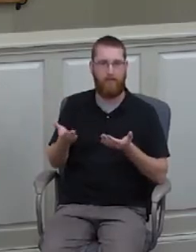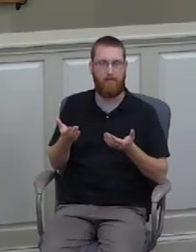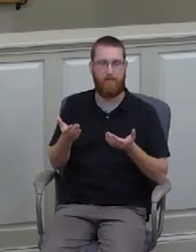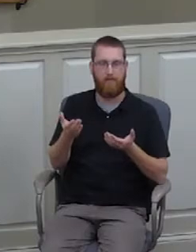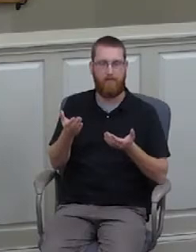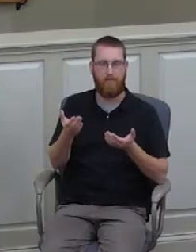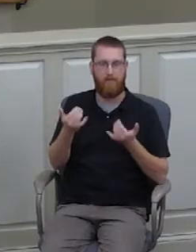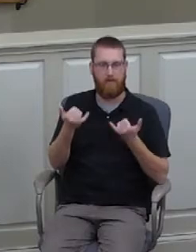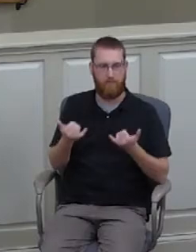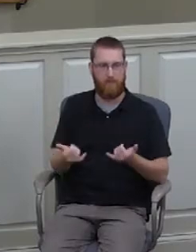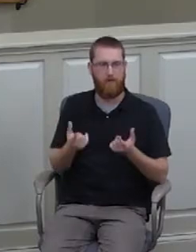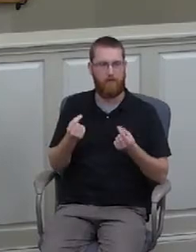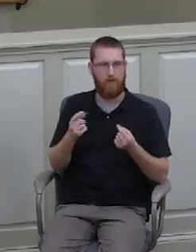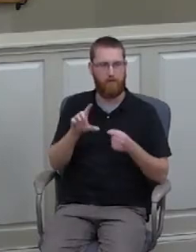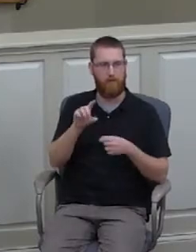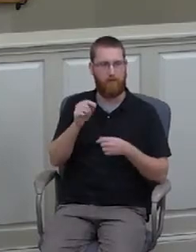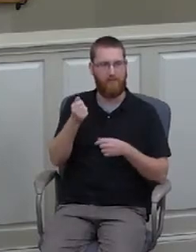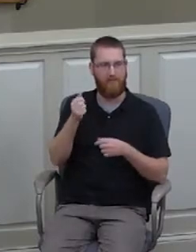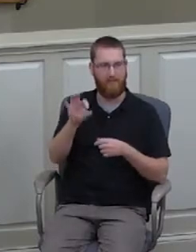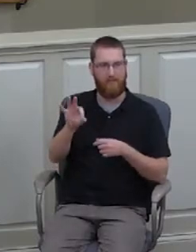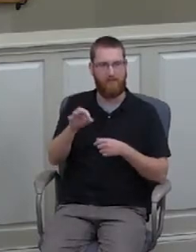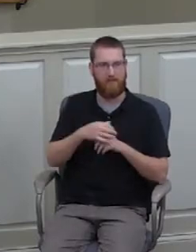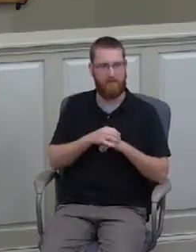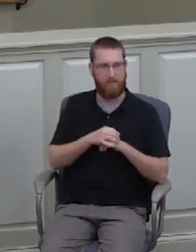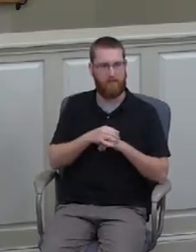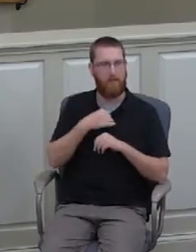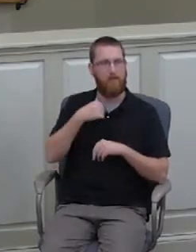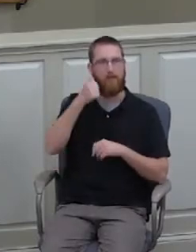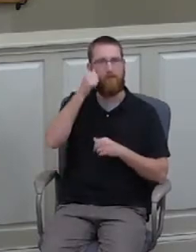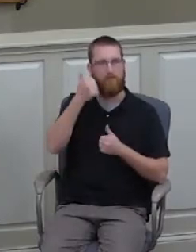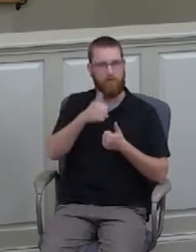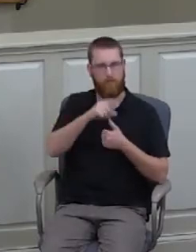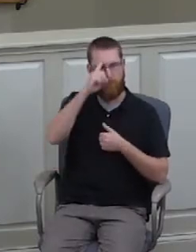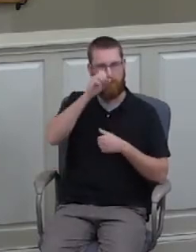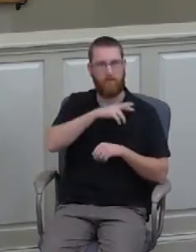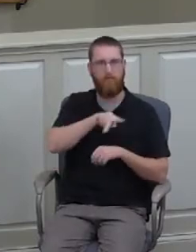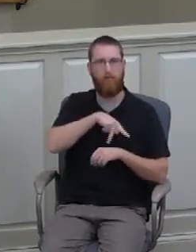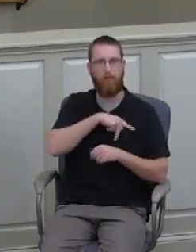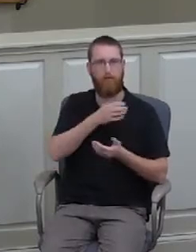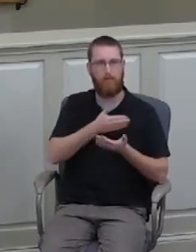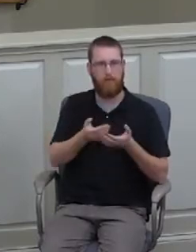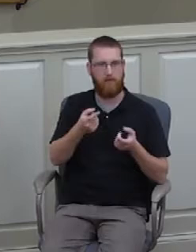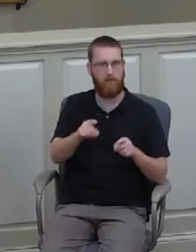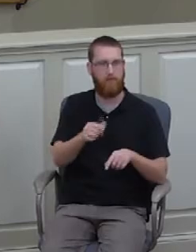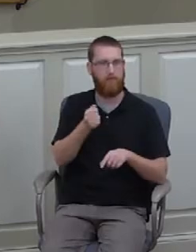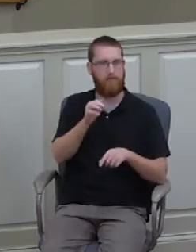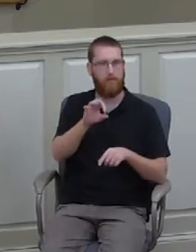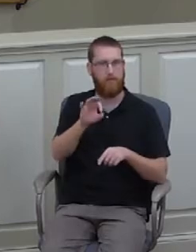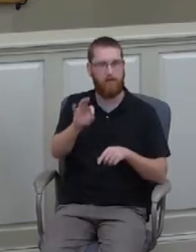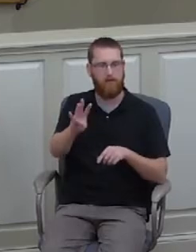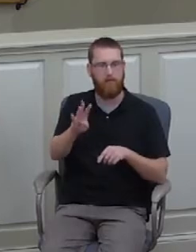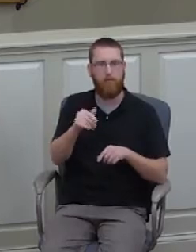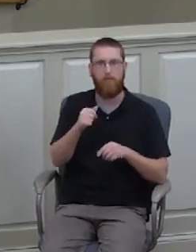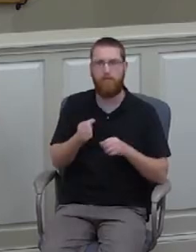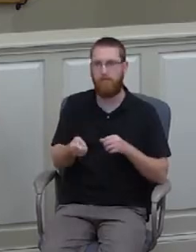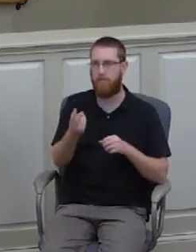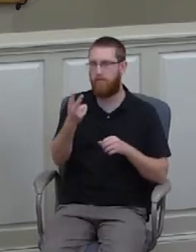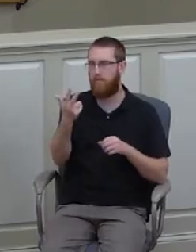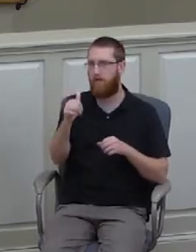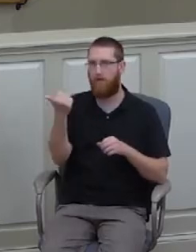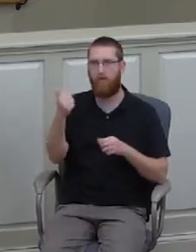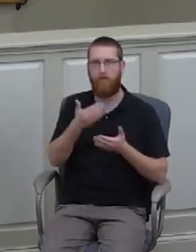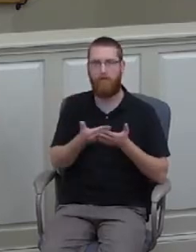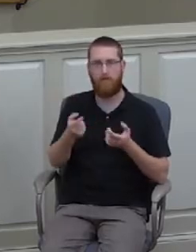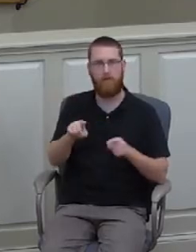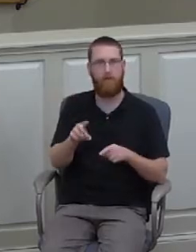was also, I remember this because I had personal things going on in 1994. A couple of other things happened